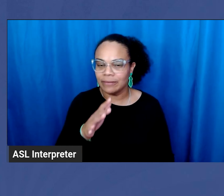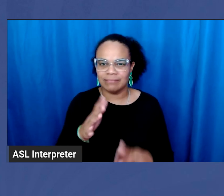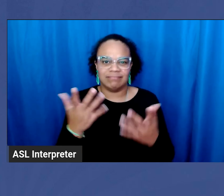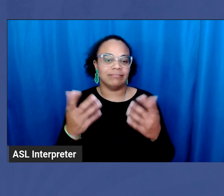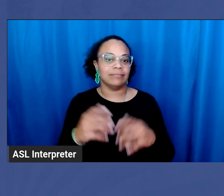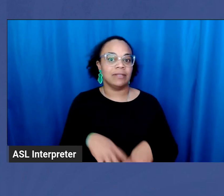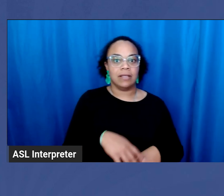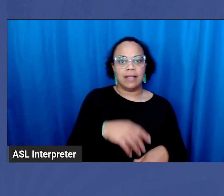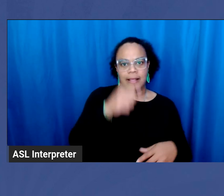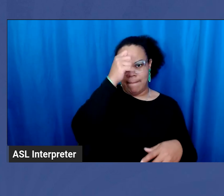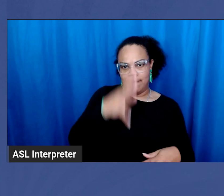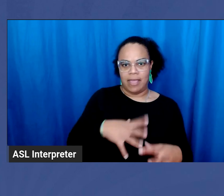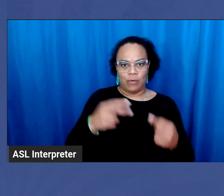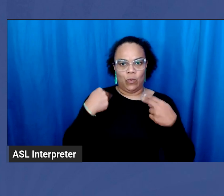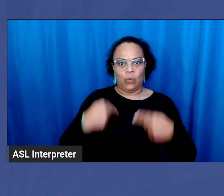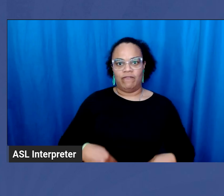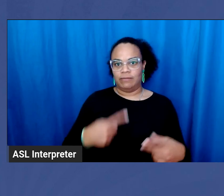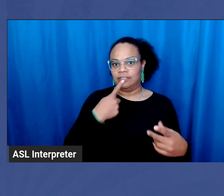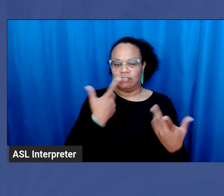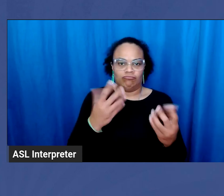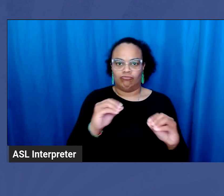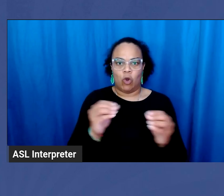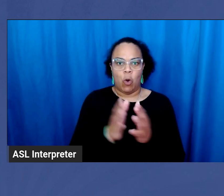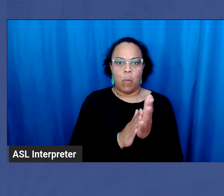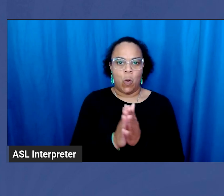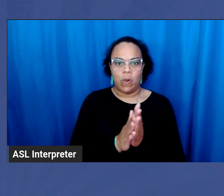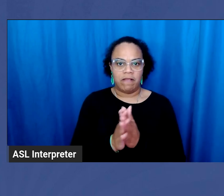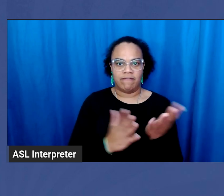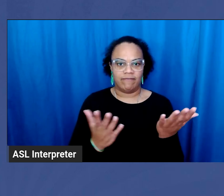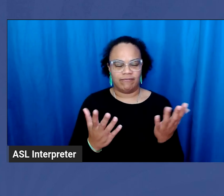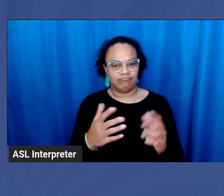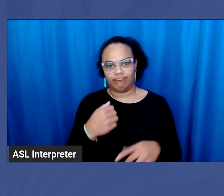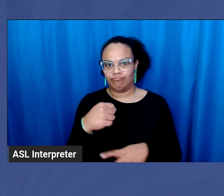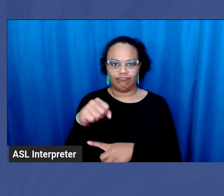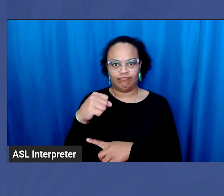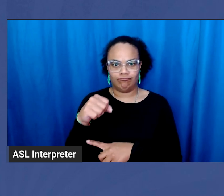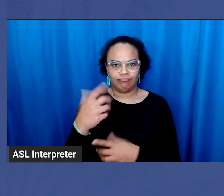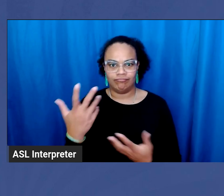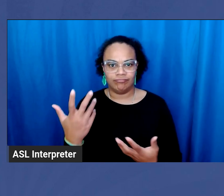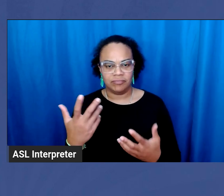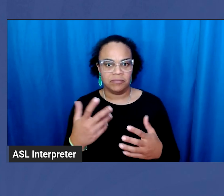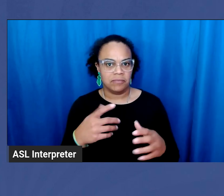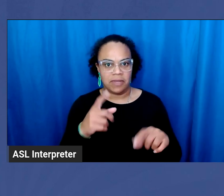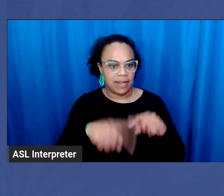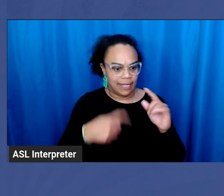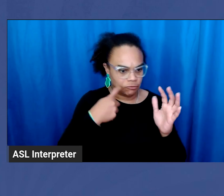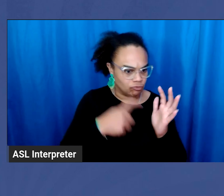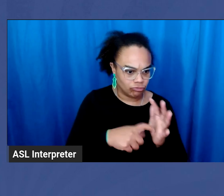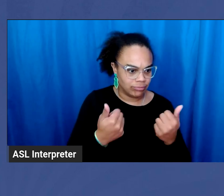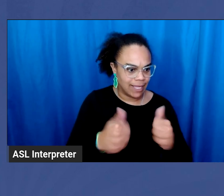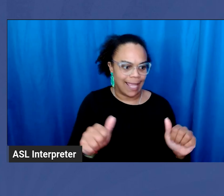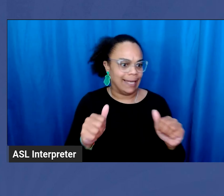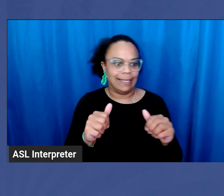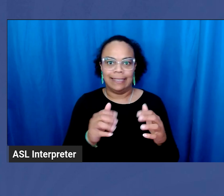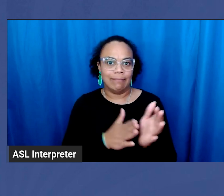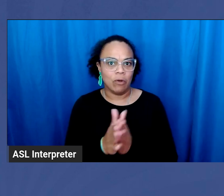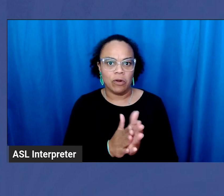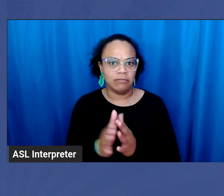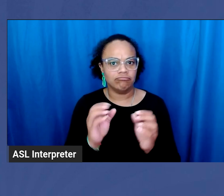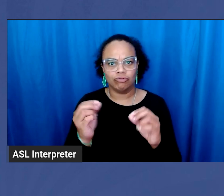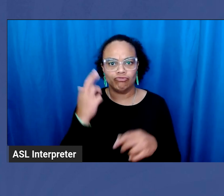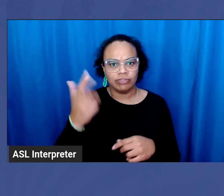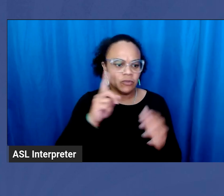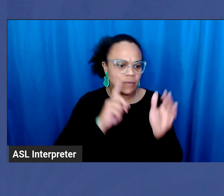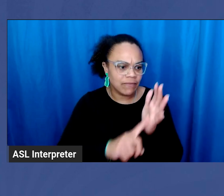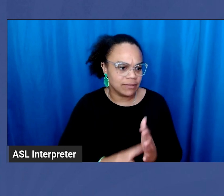the man in the uniform, shaking his head. As far as can be determined, there was no motive, no reason to investigate this any further.